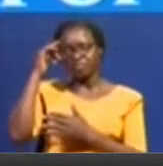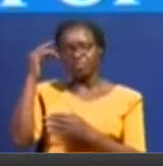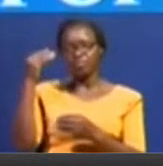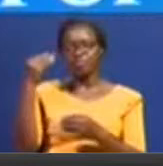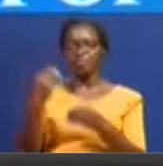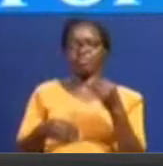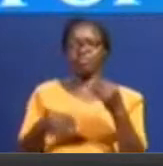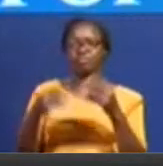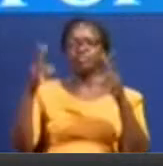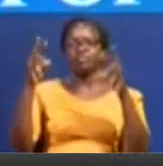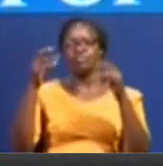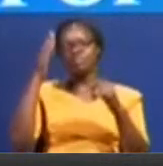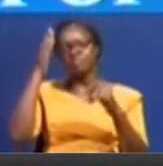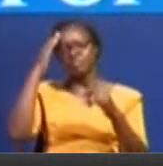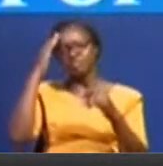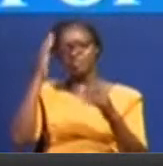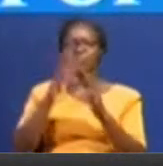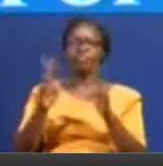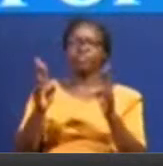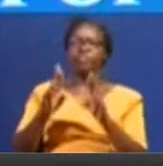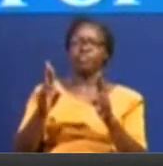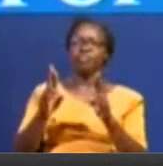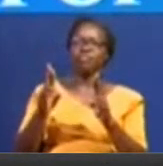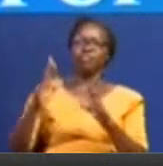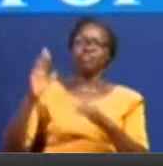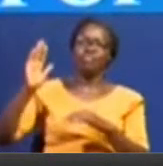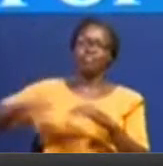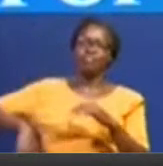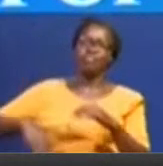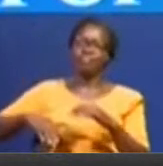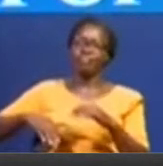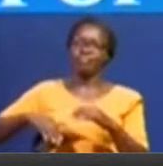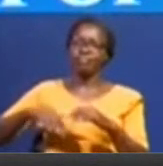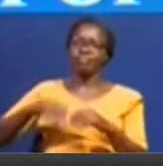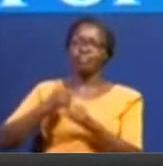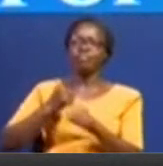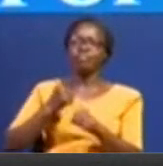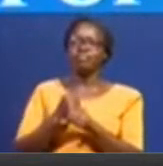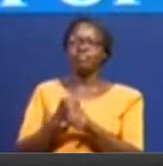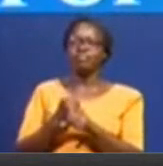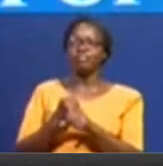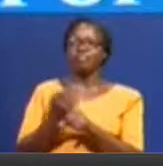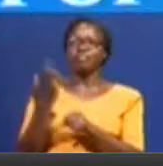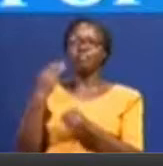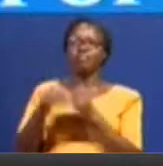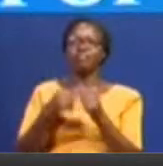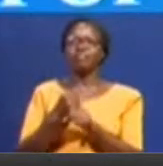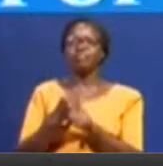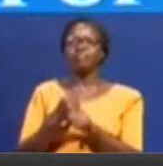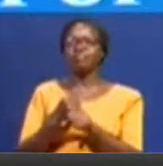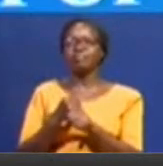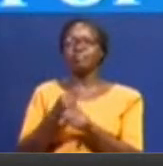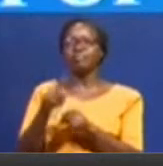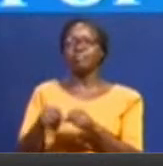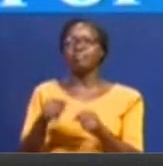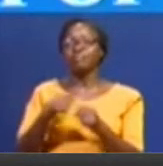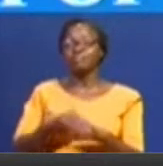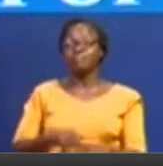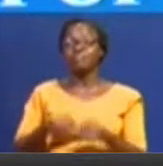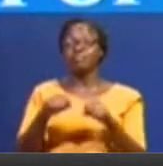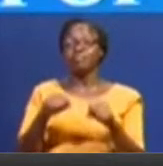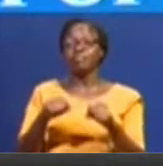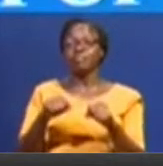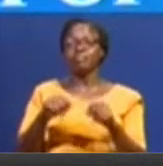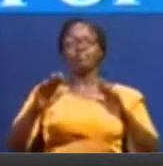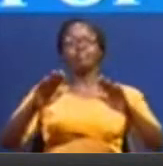issue. We know we are already out of time. That should have been done last year. we need to be able to